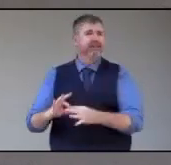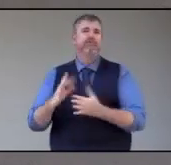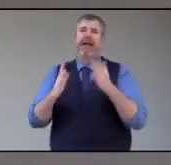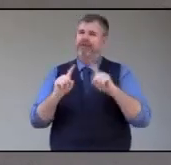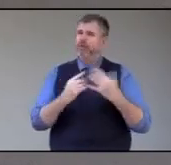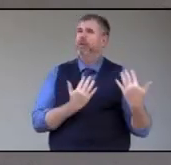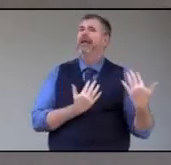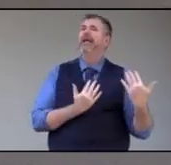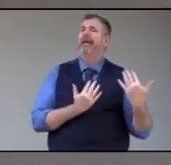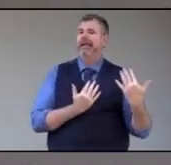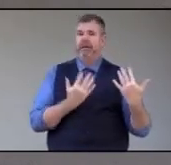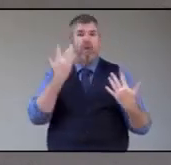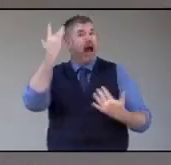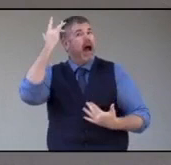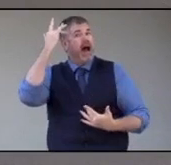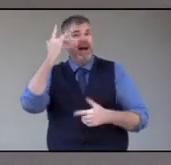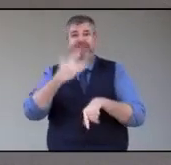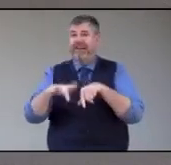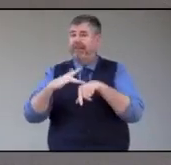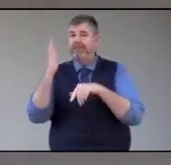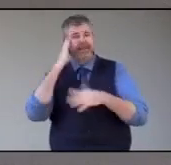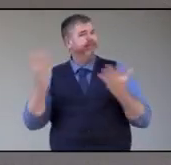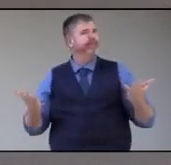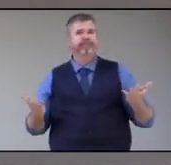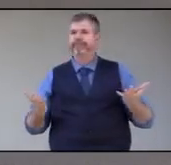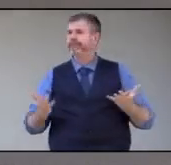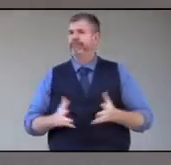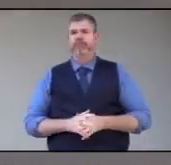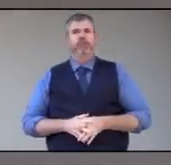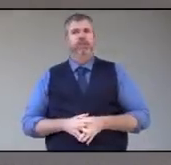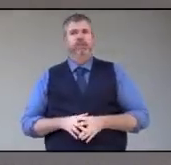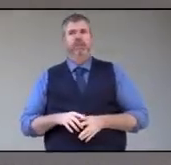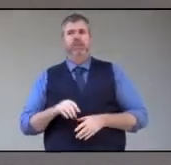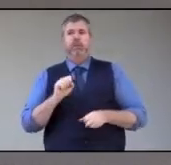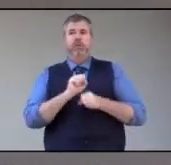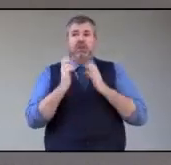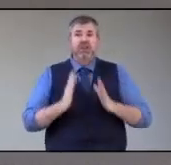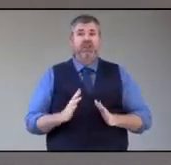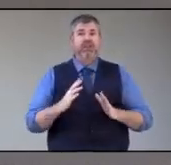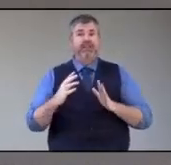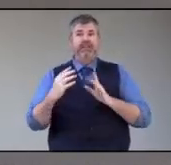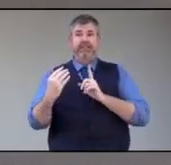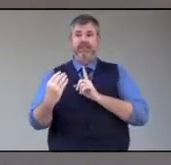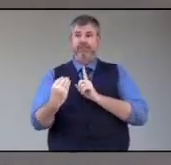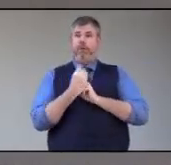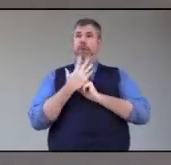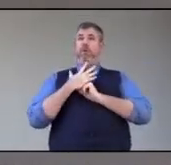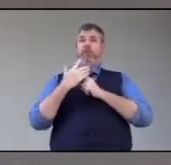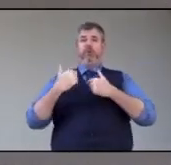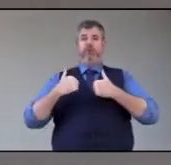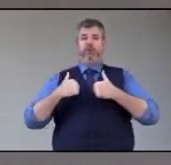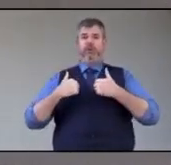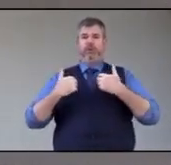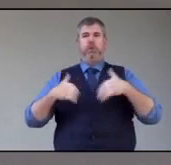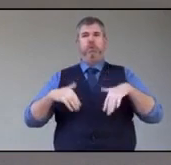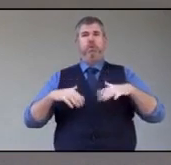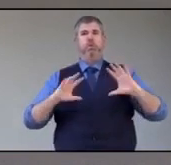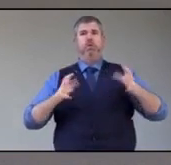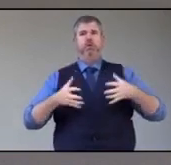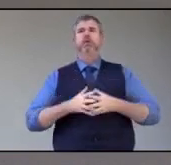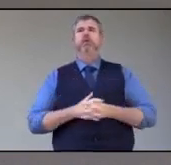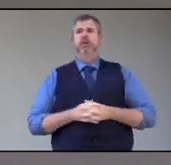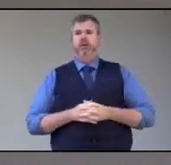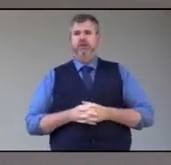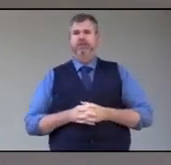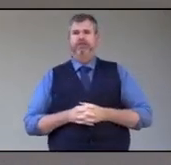workers are continually being exposed and becoming infected as they care for your loved ones. Despite these conditions, we continue to come to